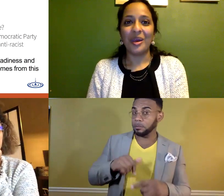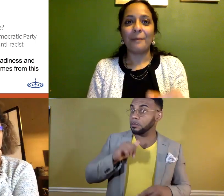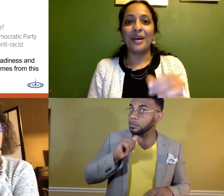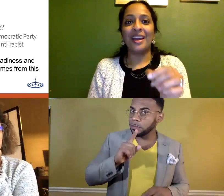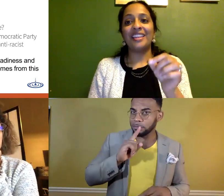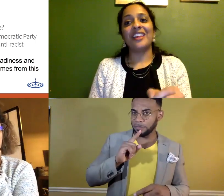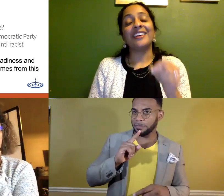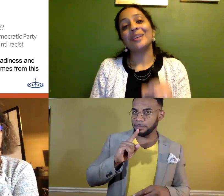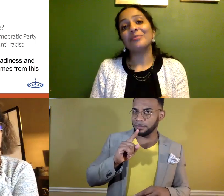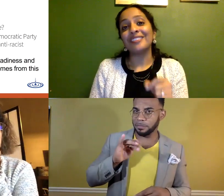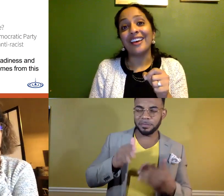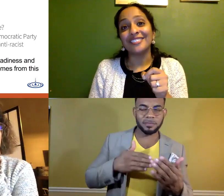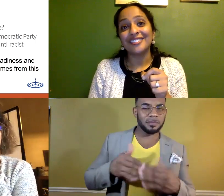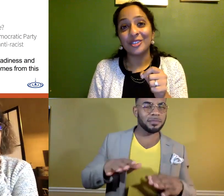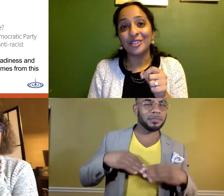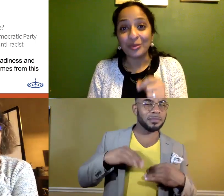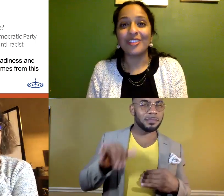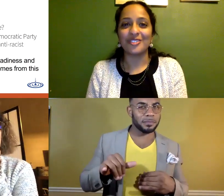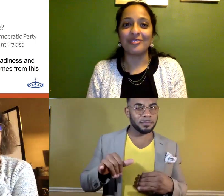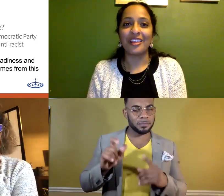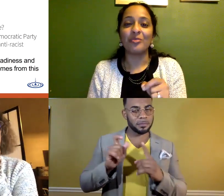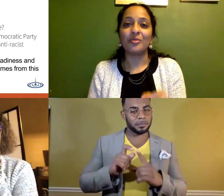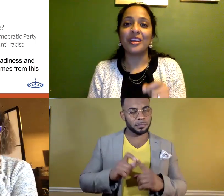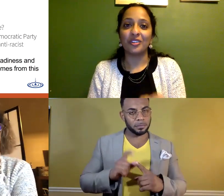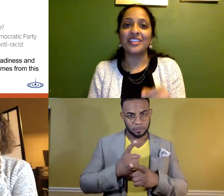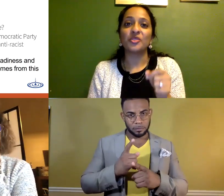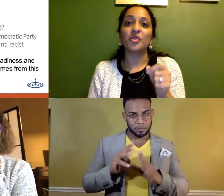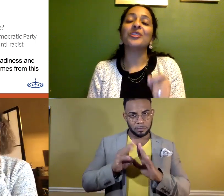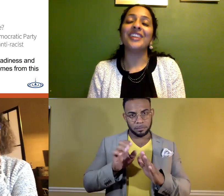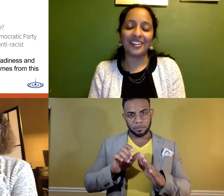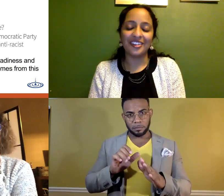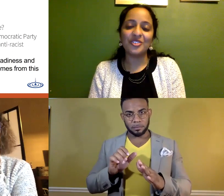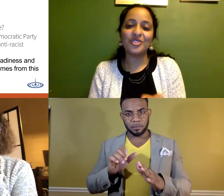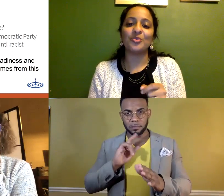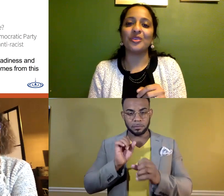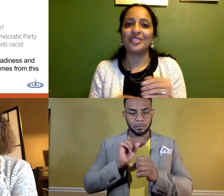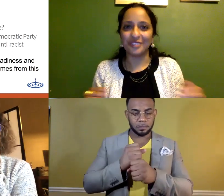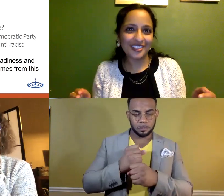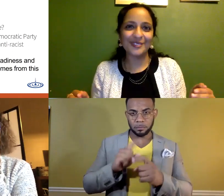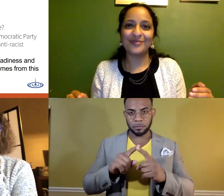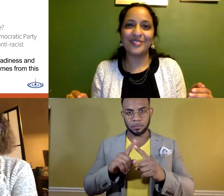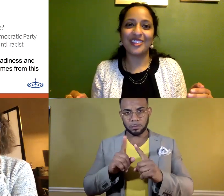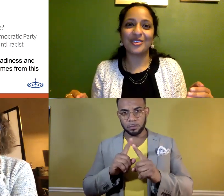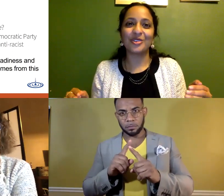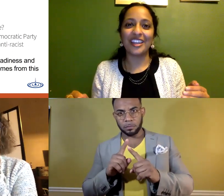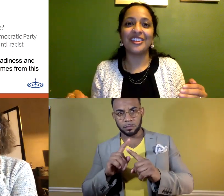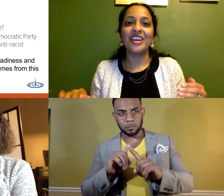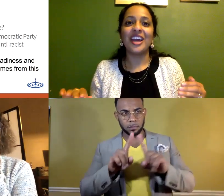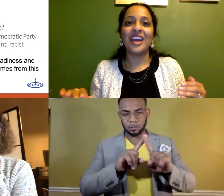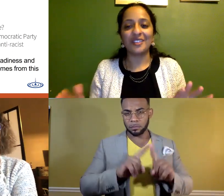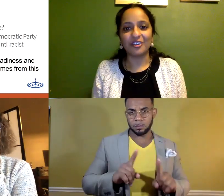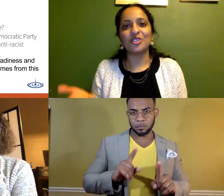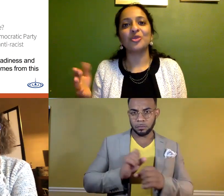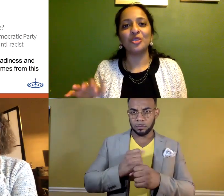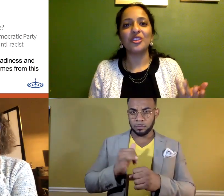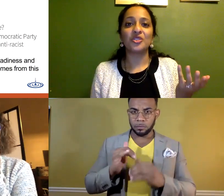be, by even accepting that terminology, right? The model minority is created to build differences. It's created